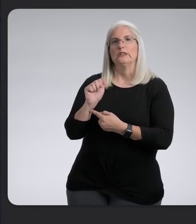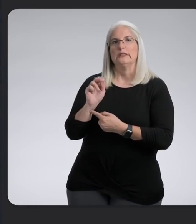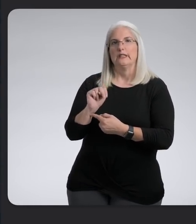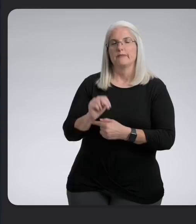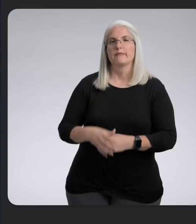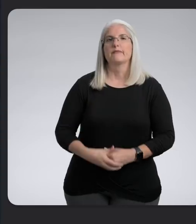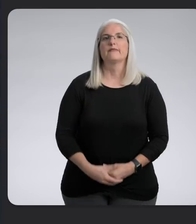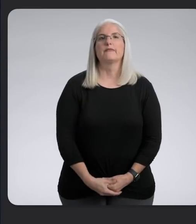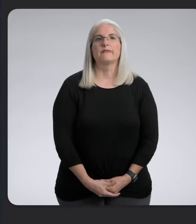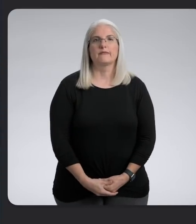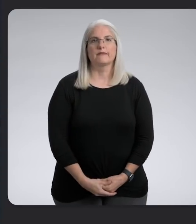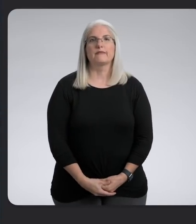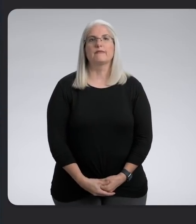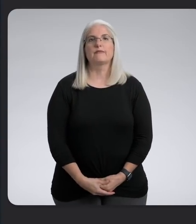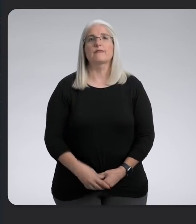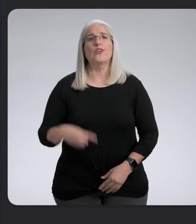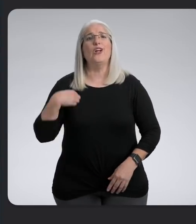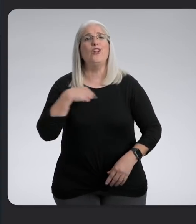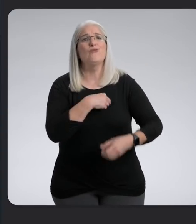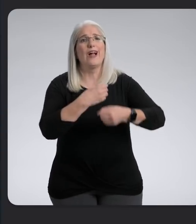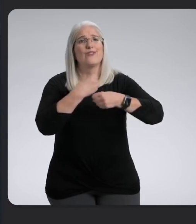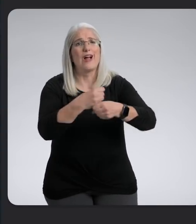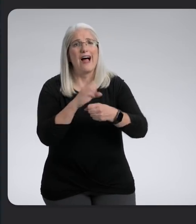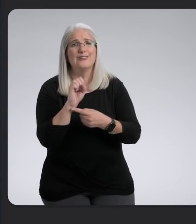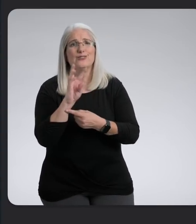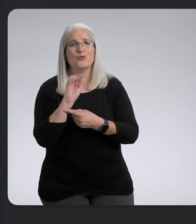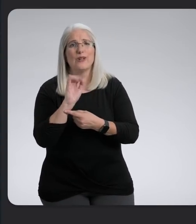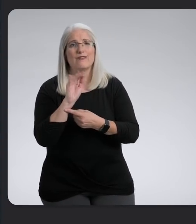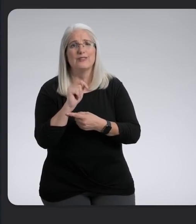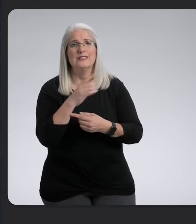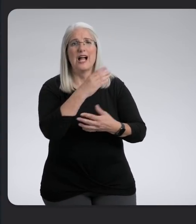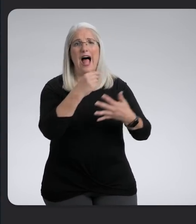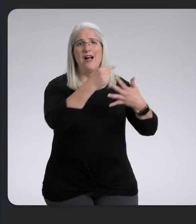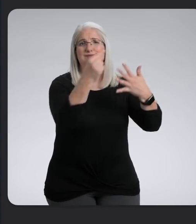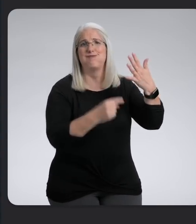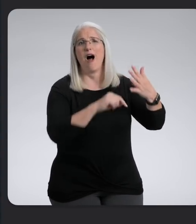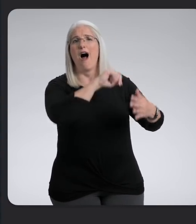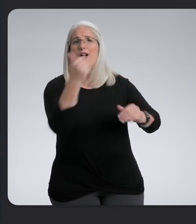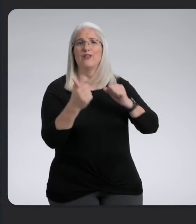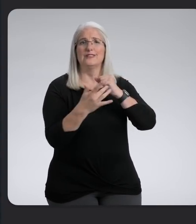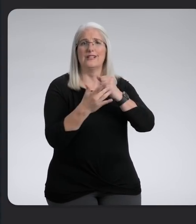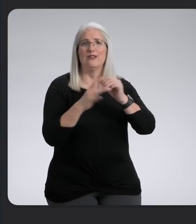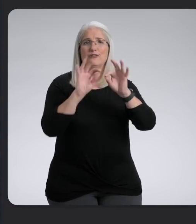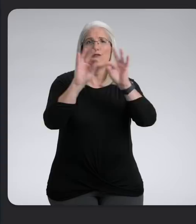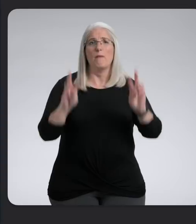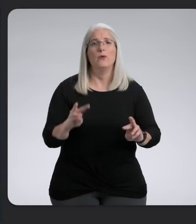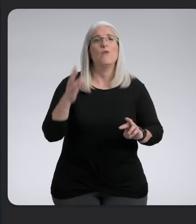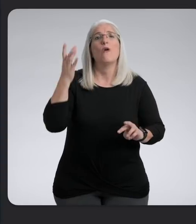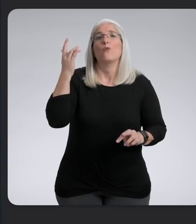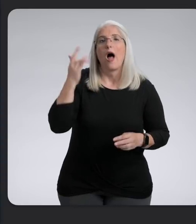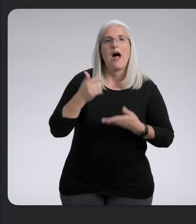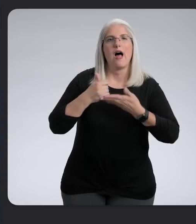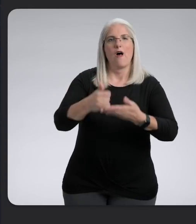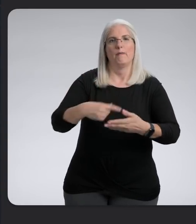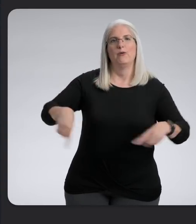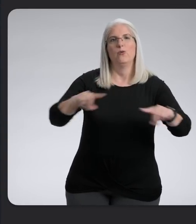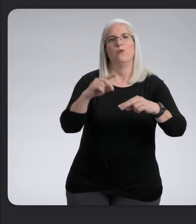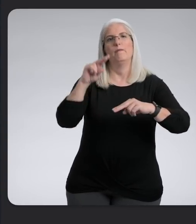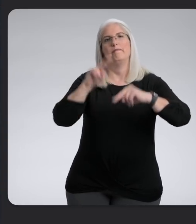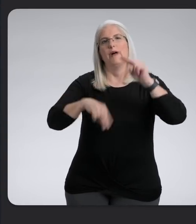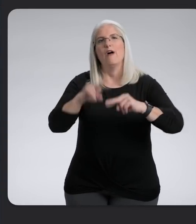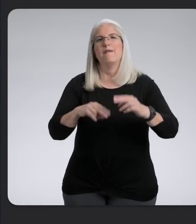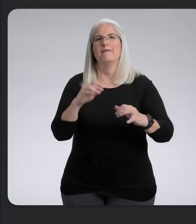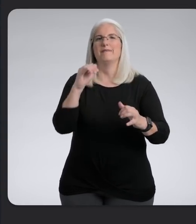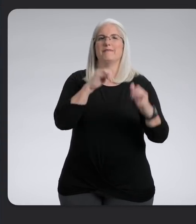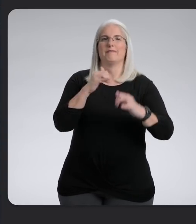We created Swift and all of these other technologies and frameworks for one reason, to help you build the best possible apps. And the best